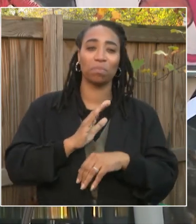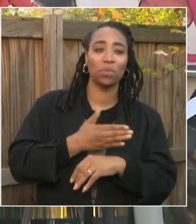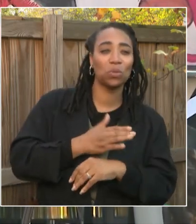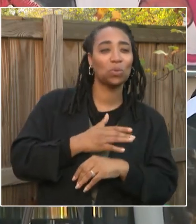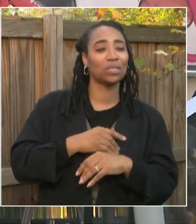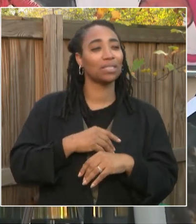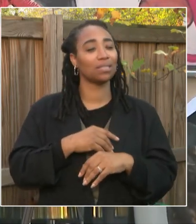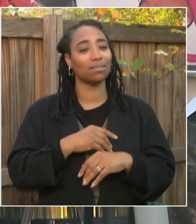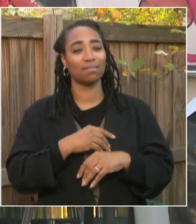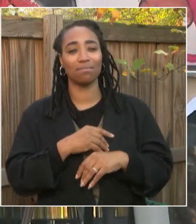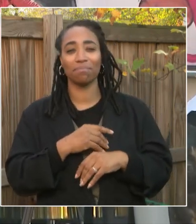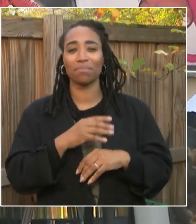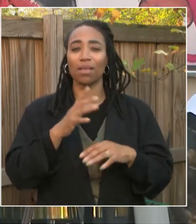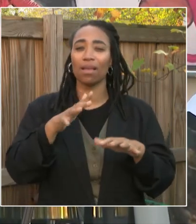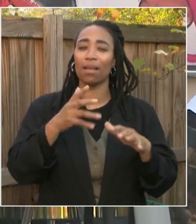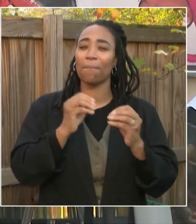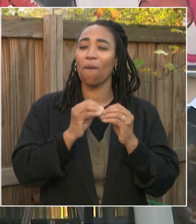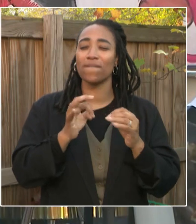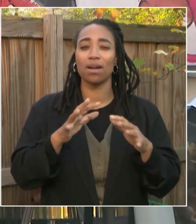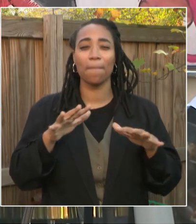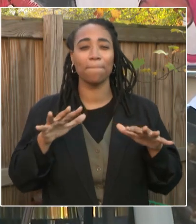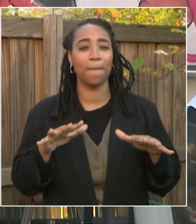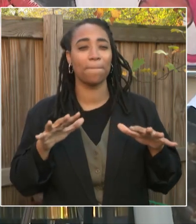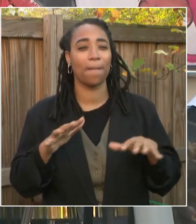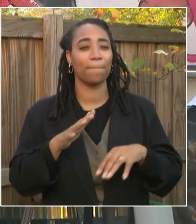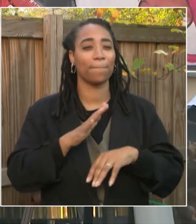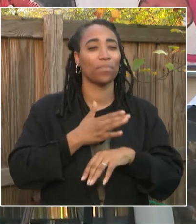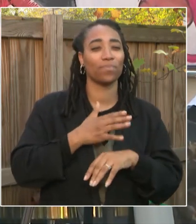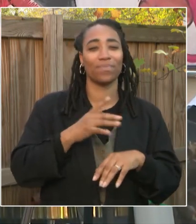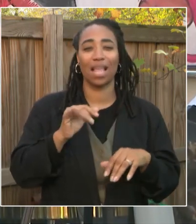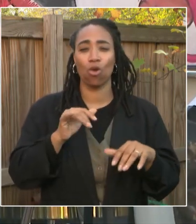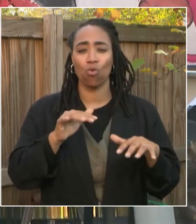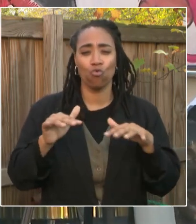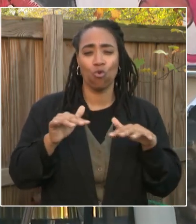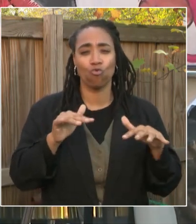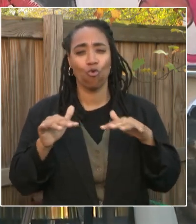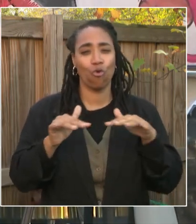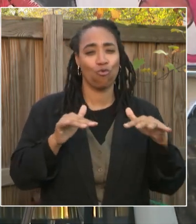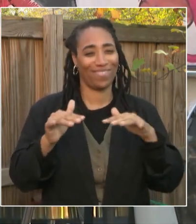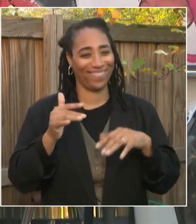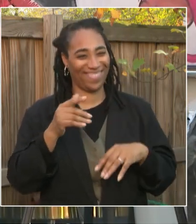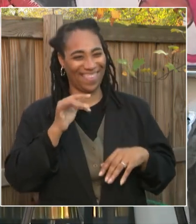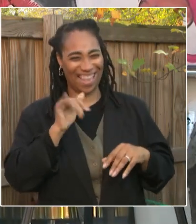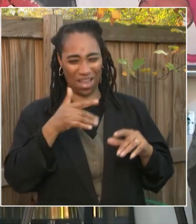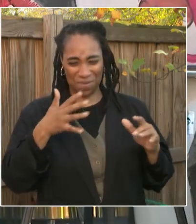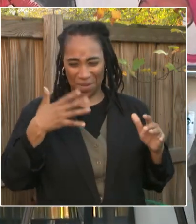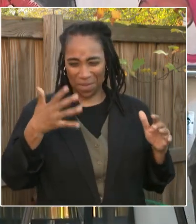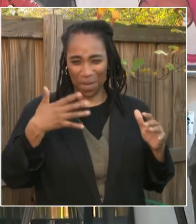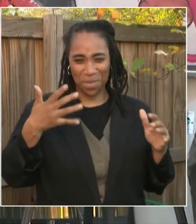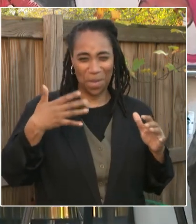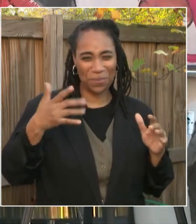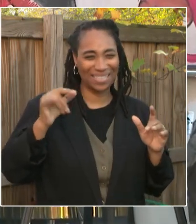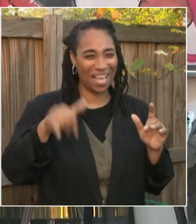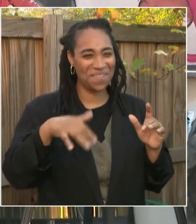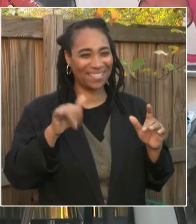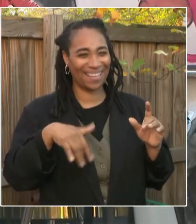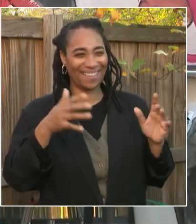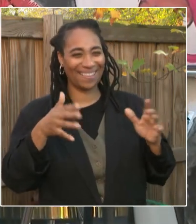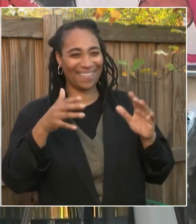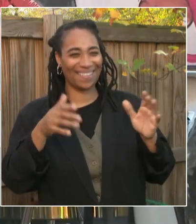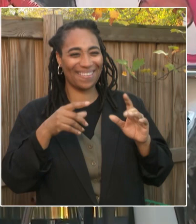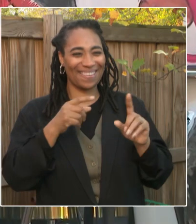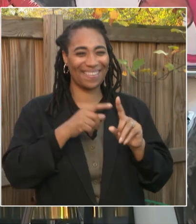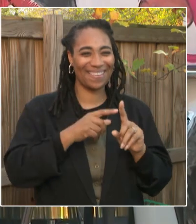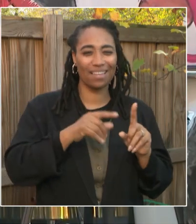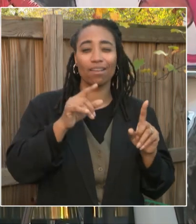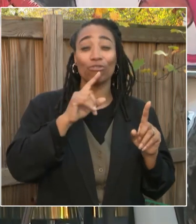was cranking, and you heard shoom, shoom, shoom, shoom. And I was like, what is that? What is that? My god brother said, that's a juju stick.